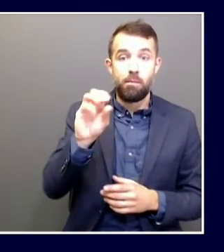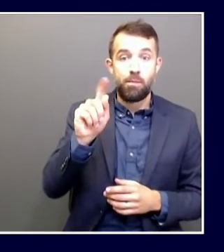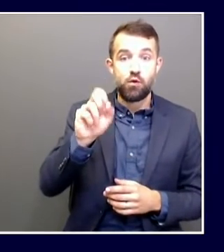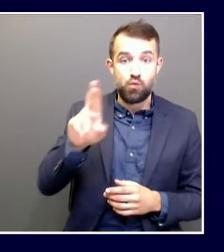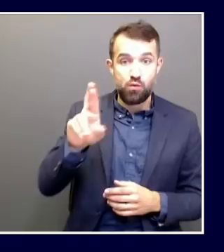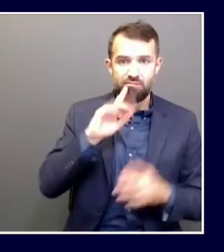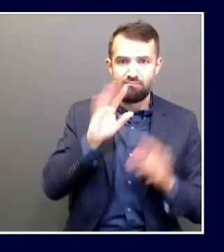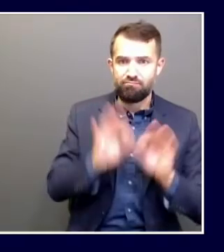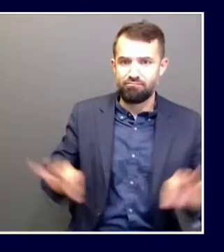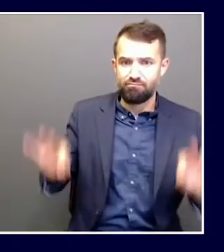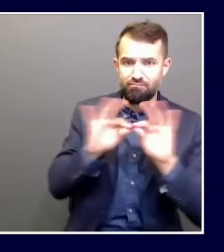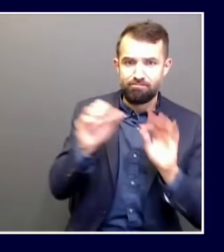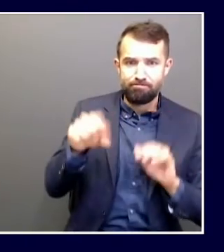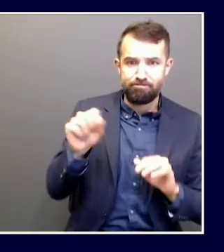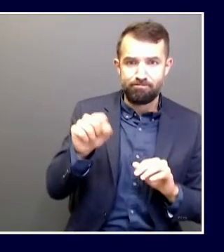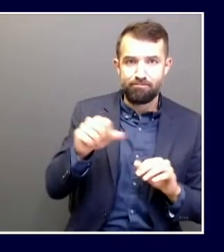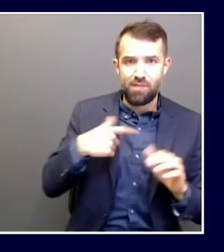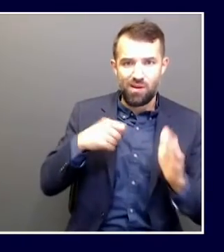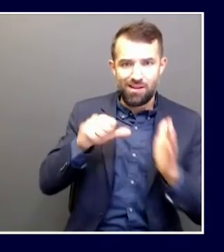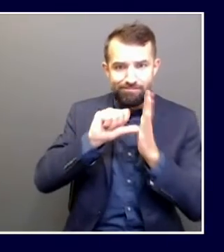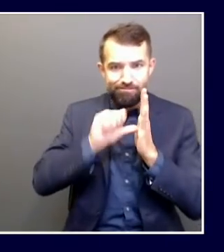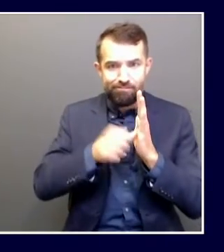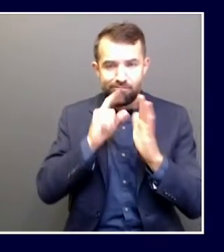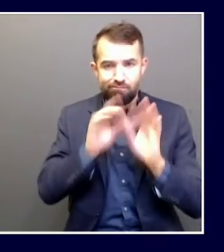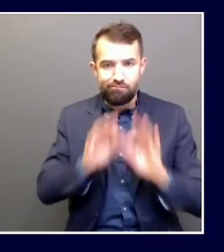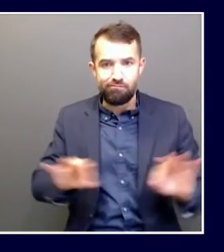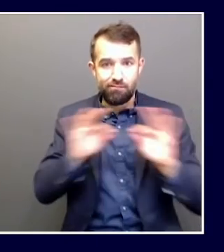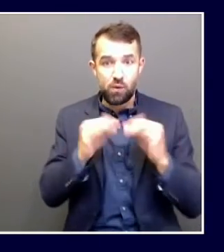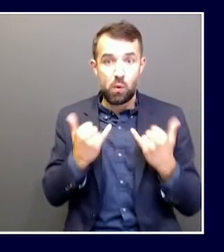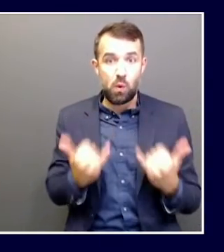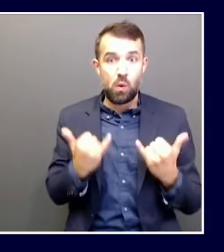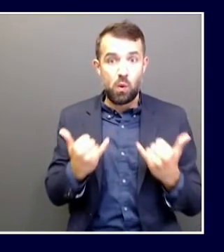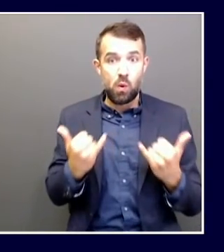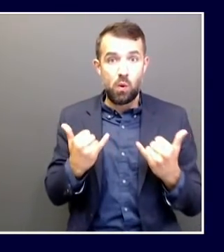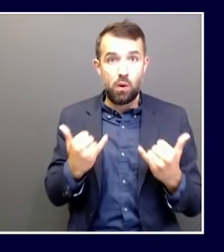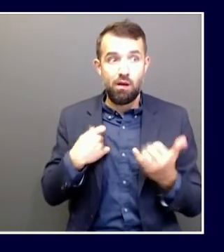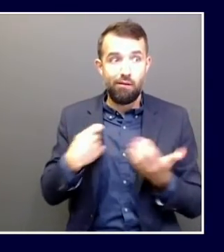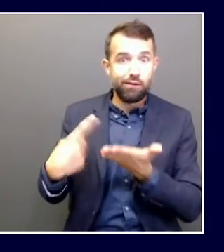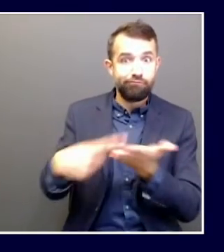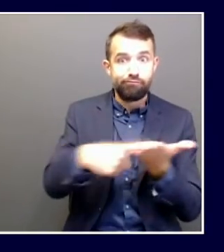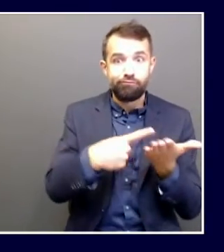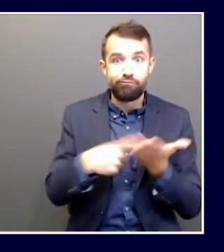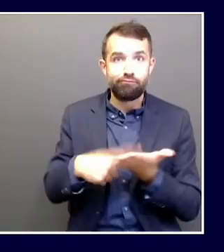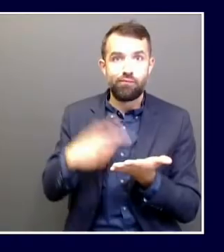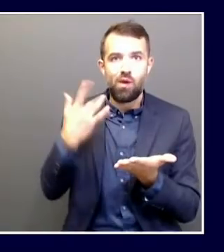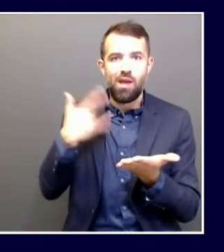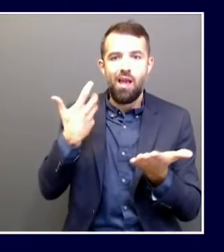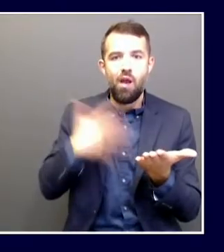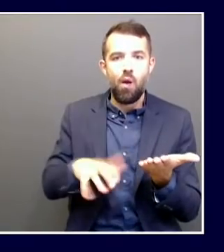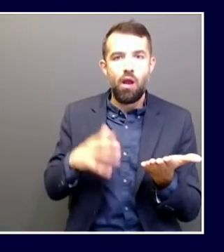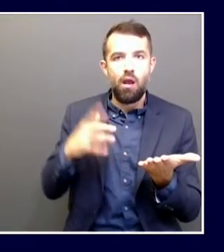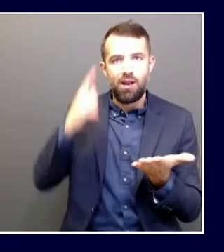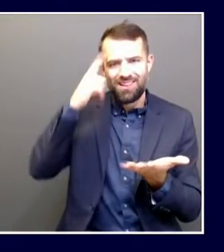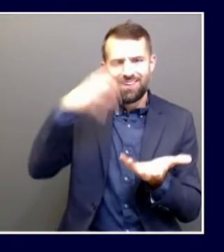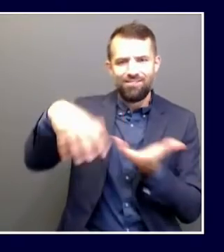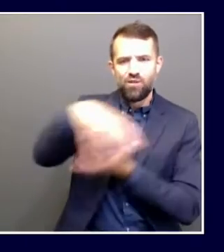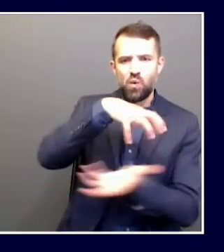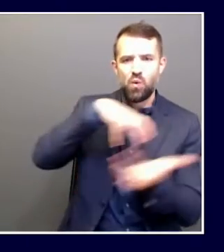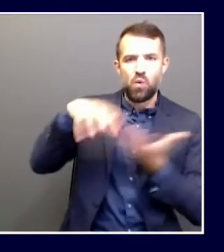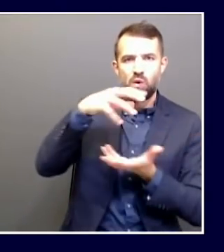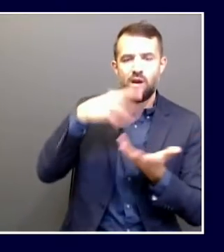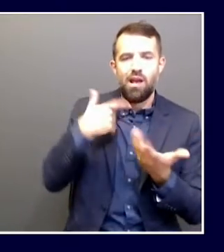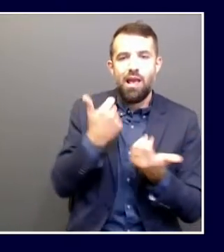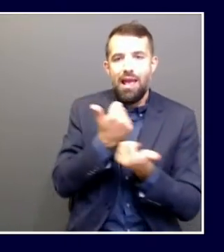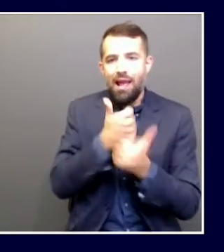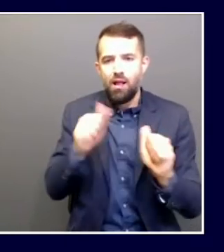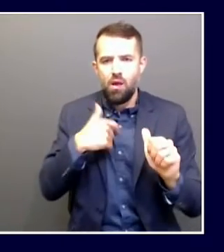talk about them today to avoid any confusion around them, our focus at the agency still really remains